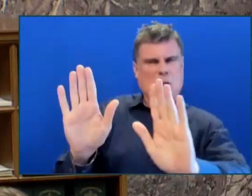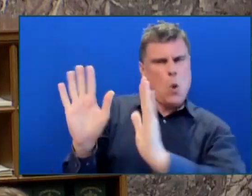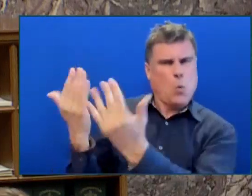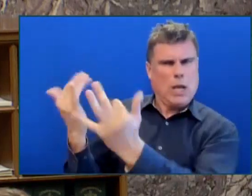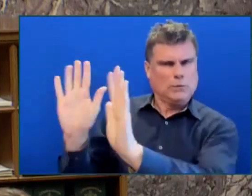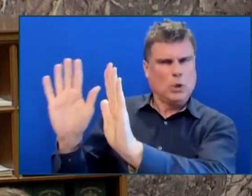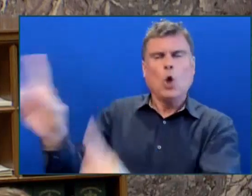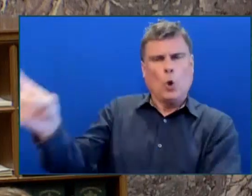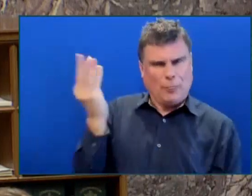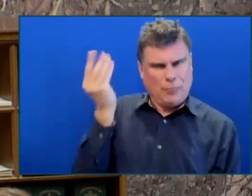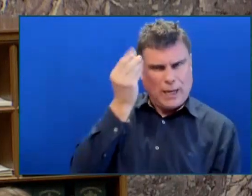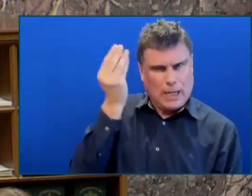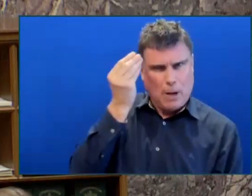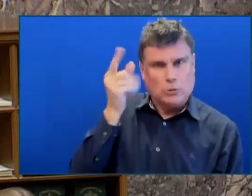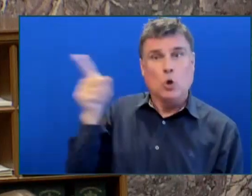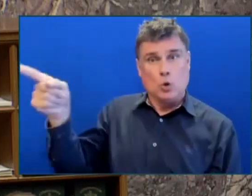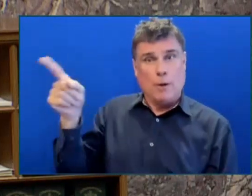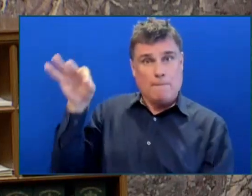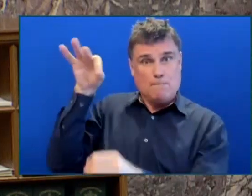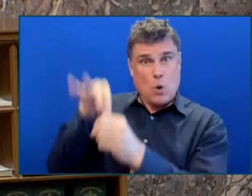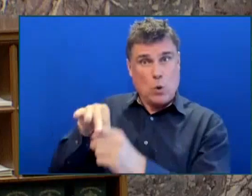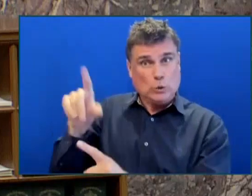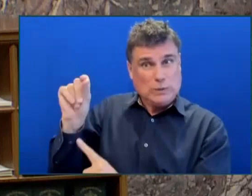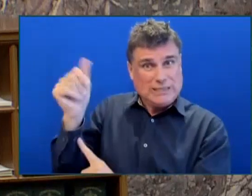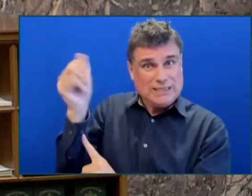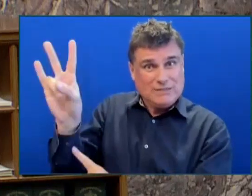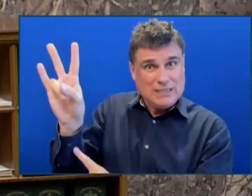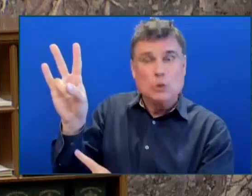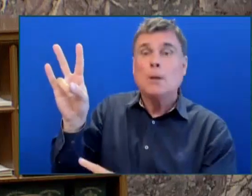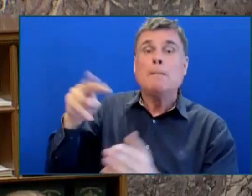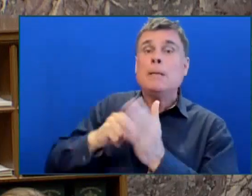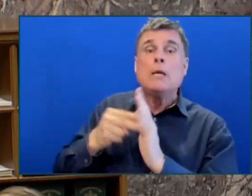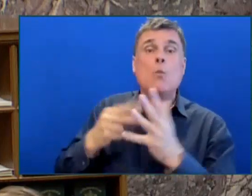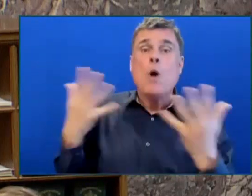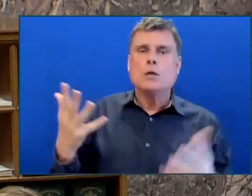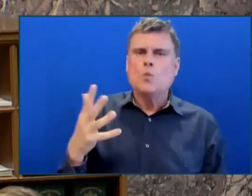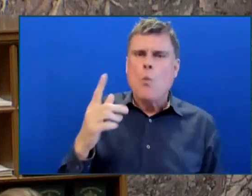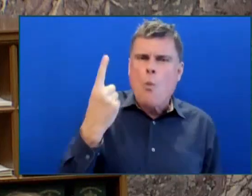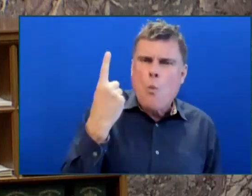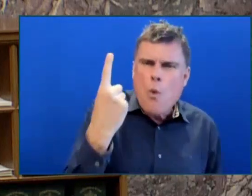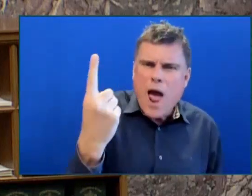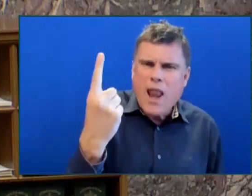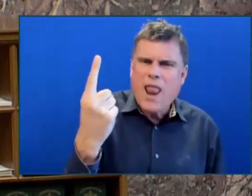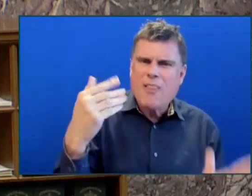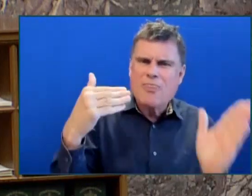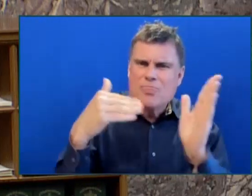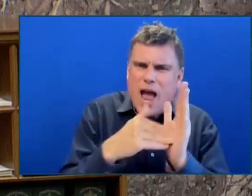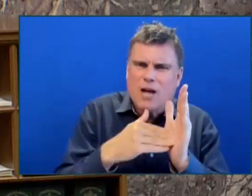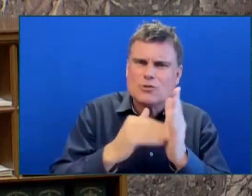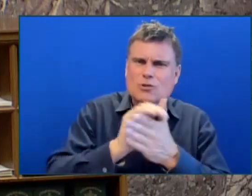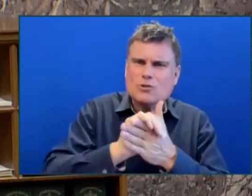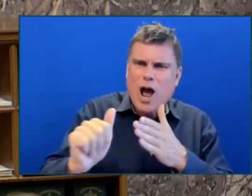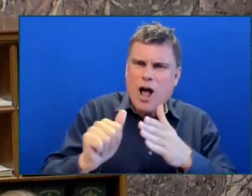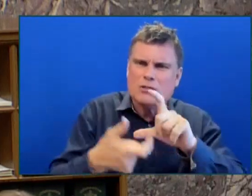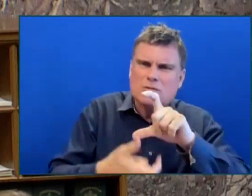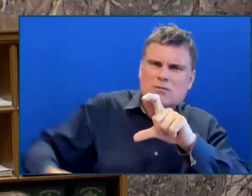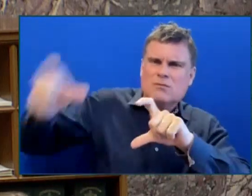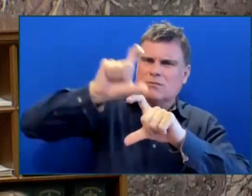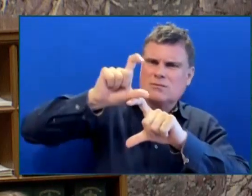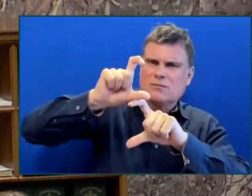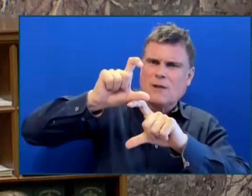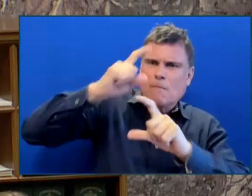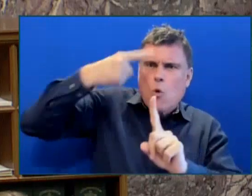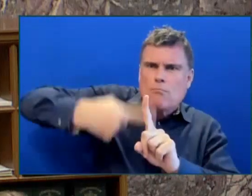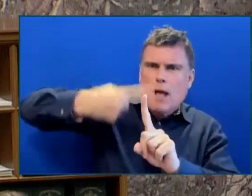over $1,000 more a month in rent. It's no wonder that we now have people leaving for Alberta at